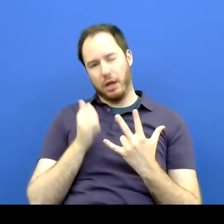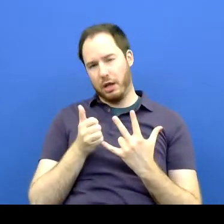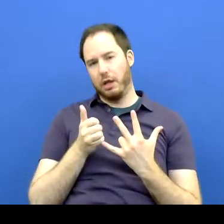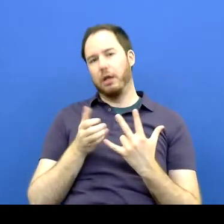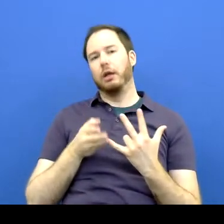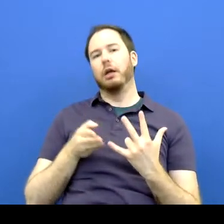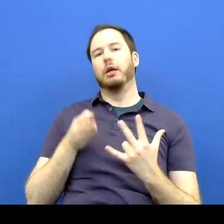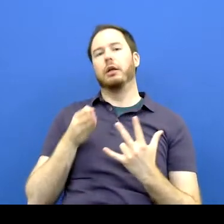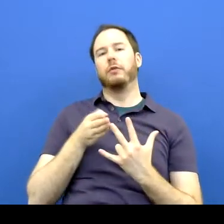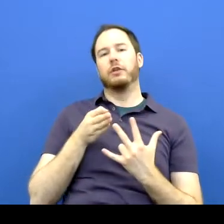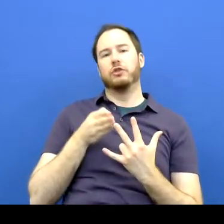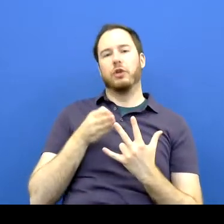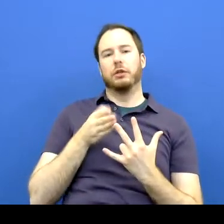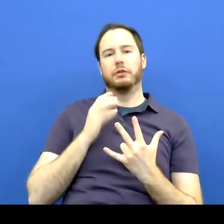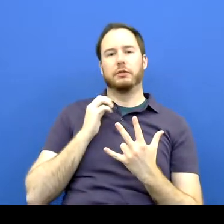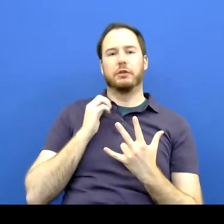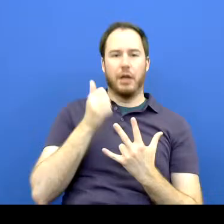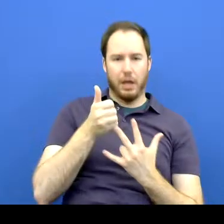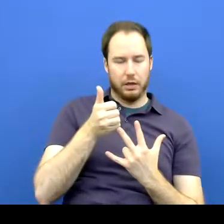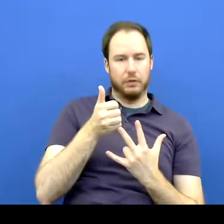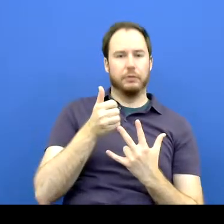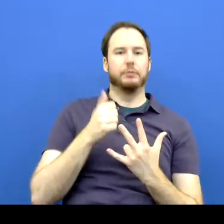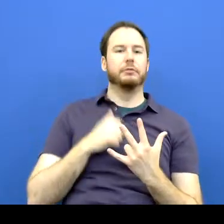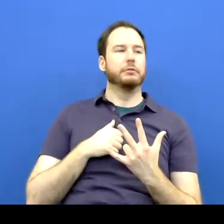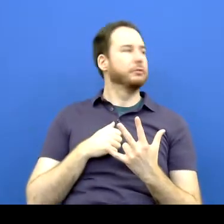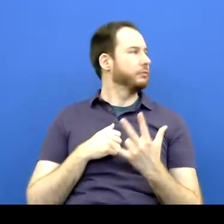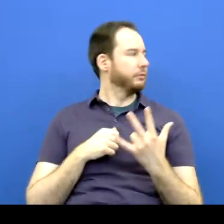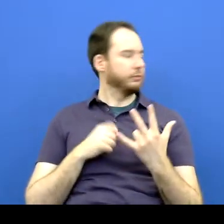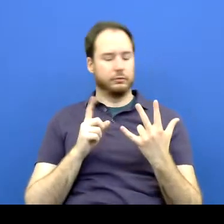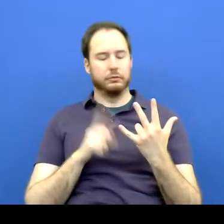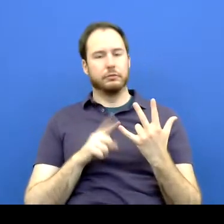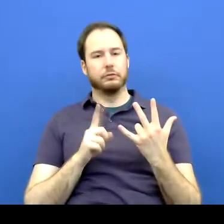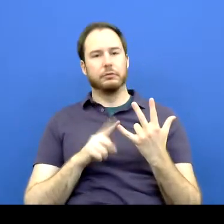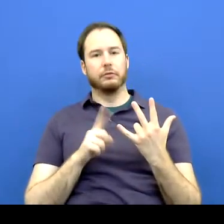Aye. Supervisor Schultz. Aye. Mr.